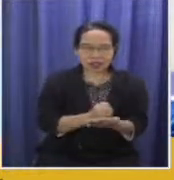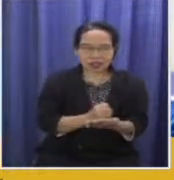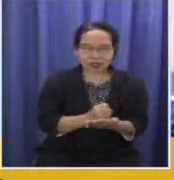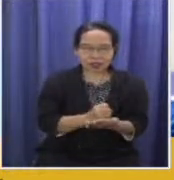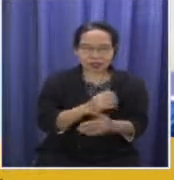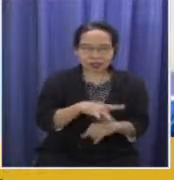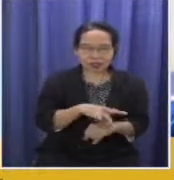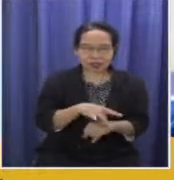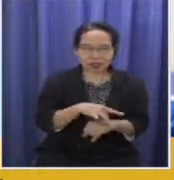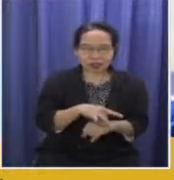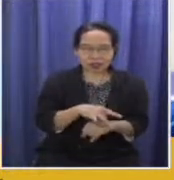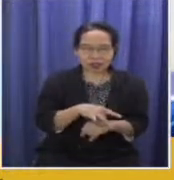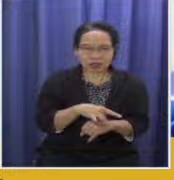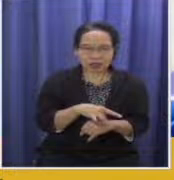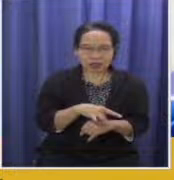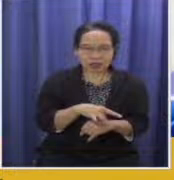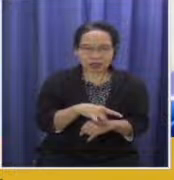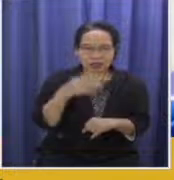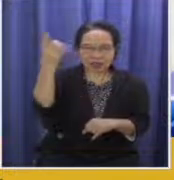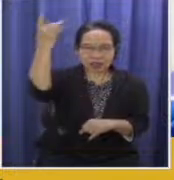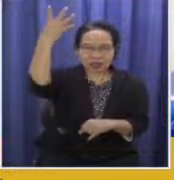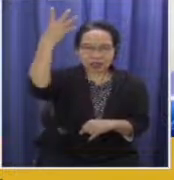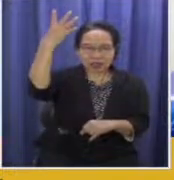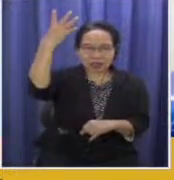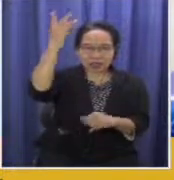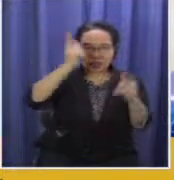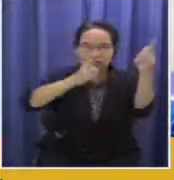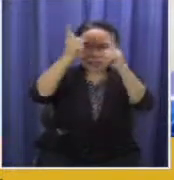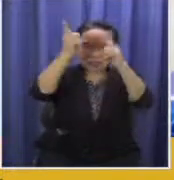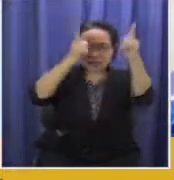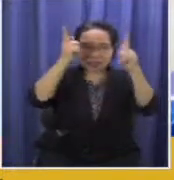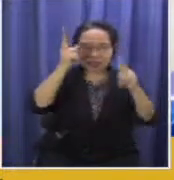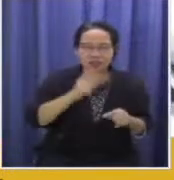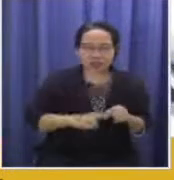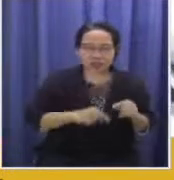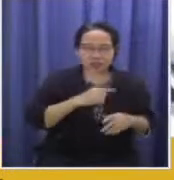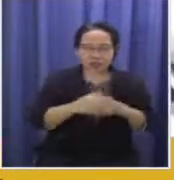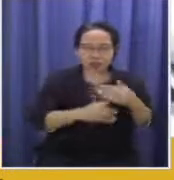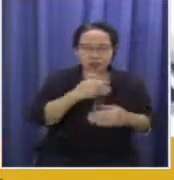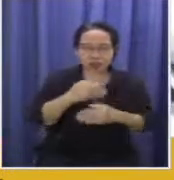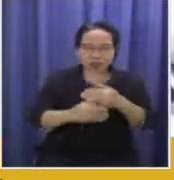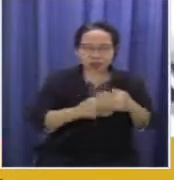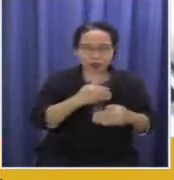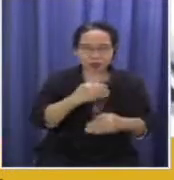the earth. The light of the stars cannot produce